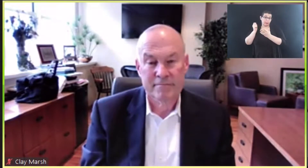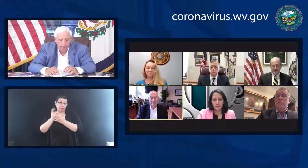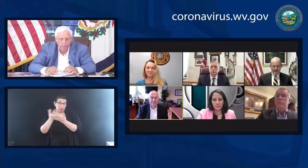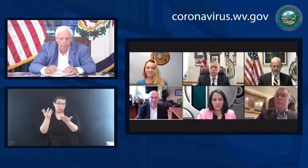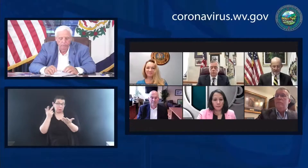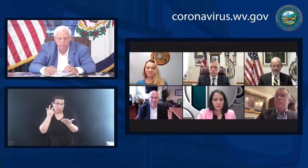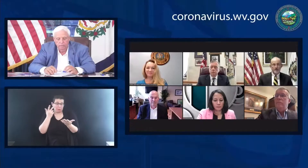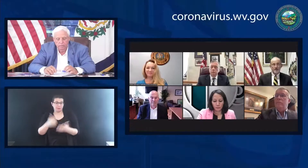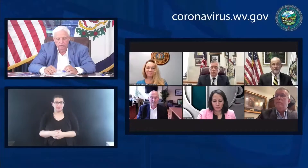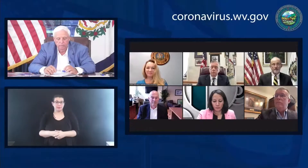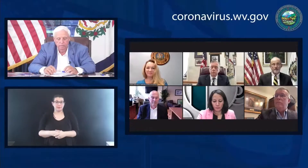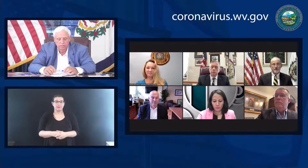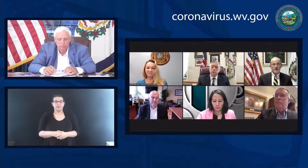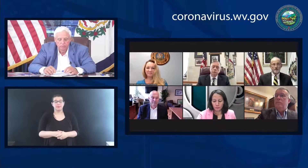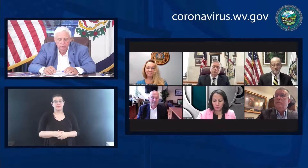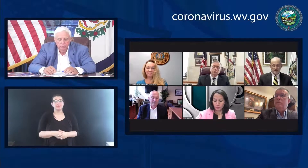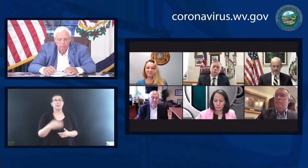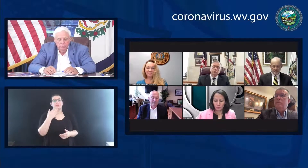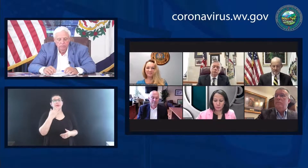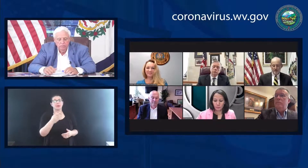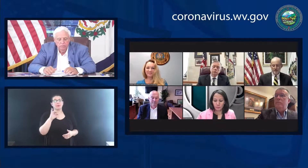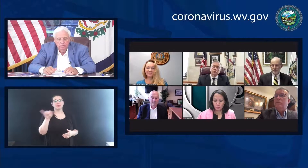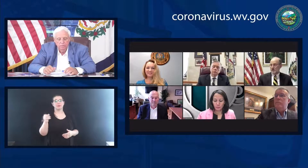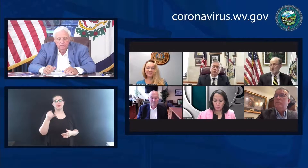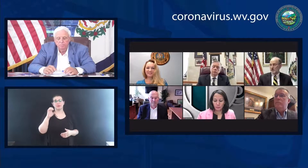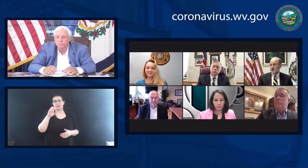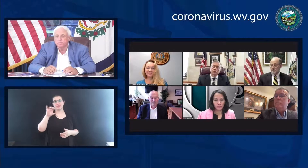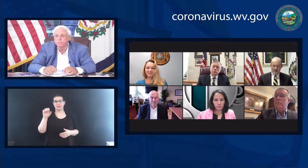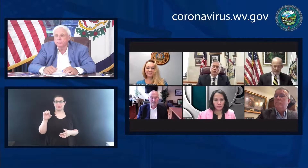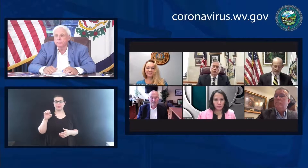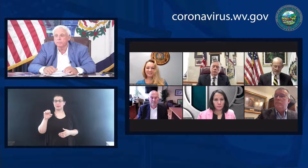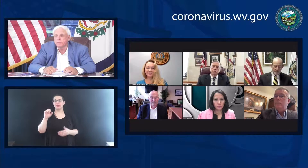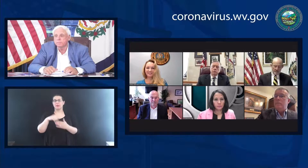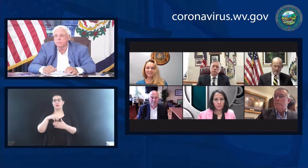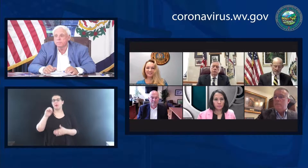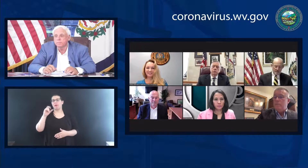Thank you, Paul. Next, we'll go to Jess Mancini with Ogden Newspapers.